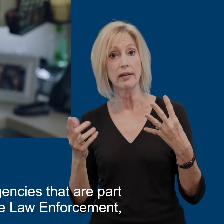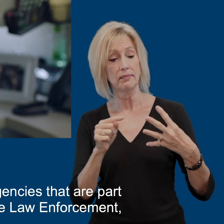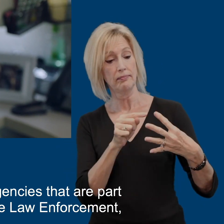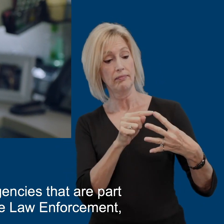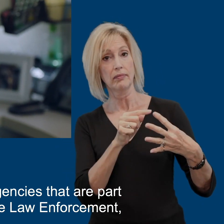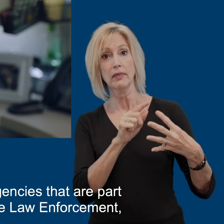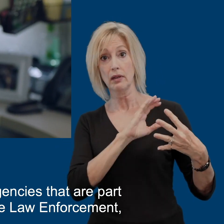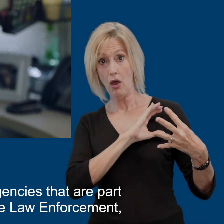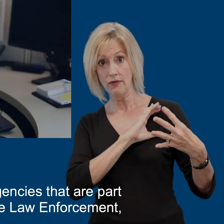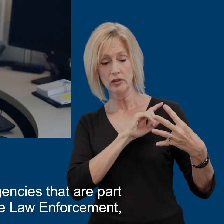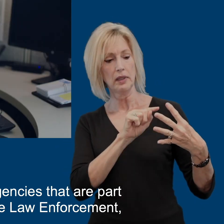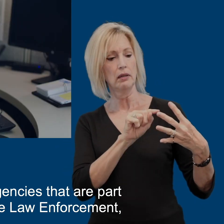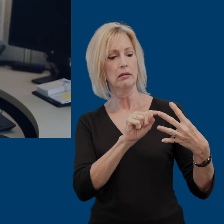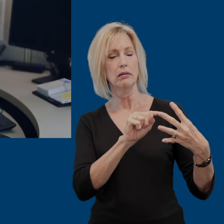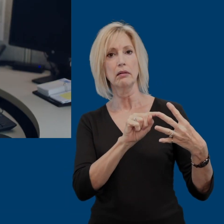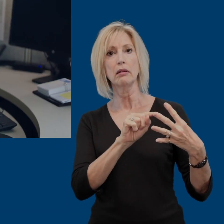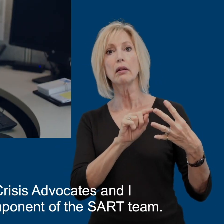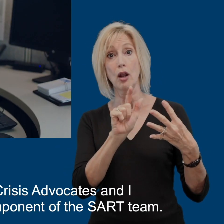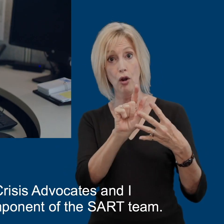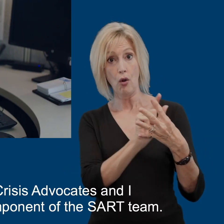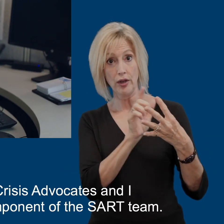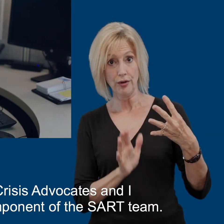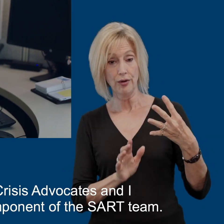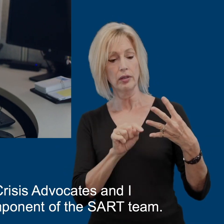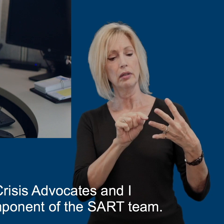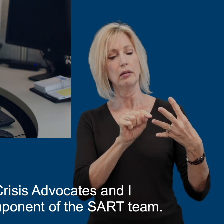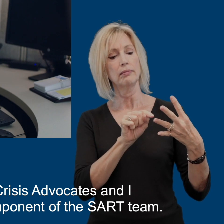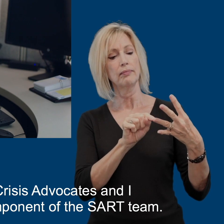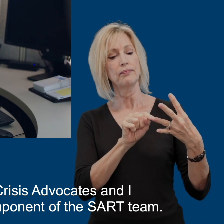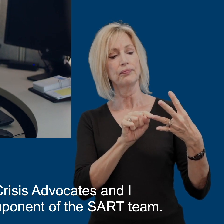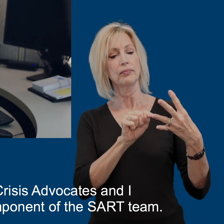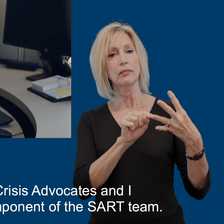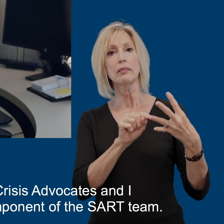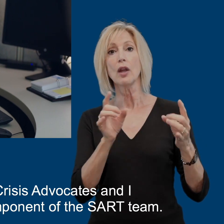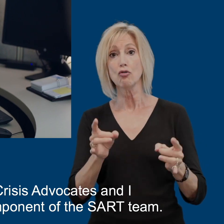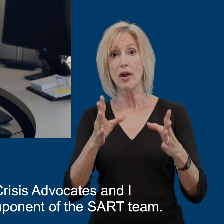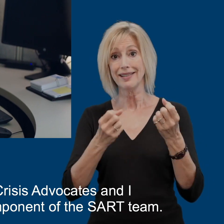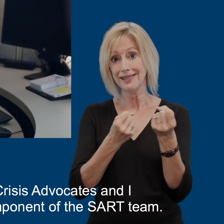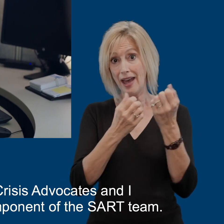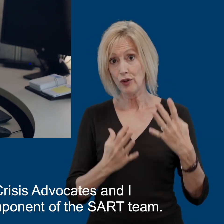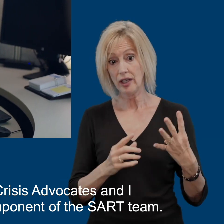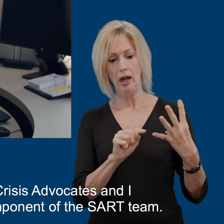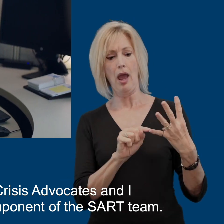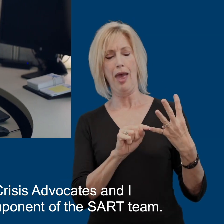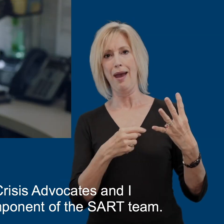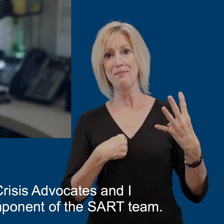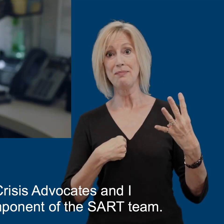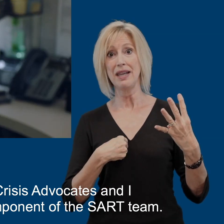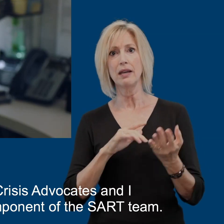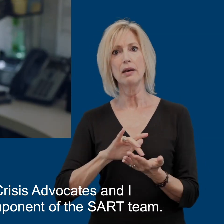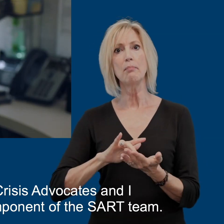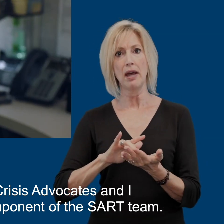SART team are law enforcement, the prosecutors, the crisis advocates, and